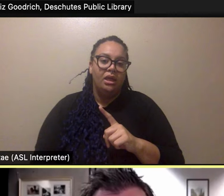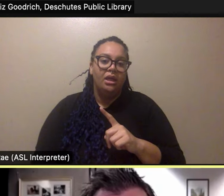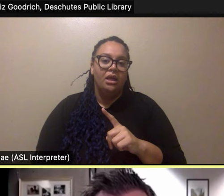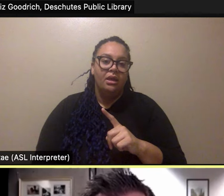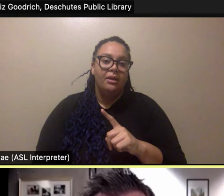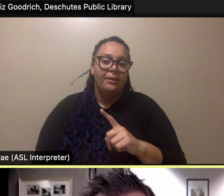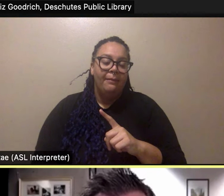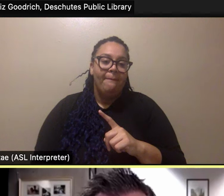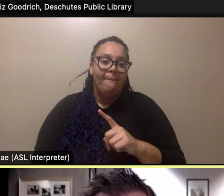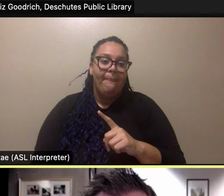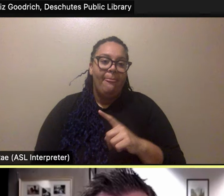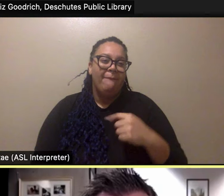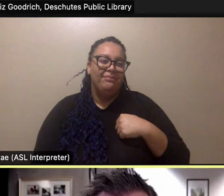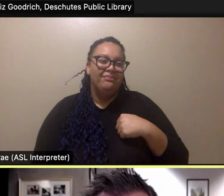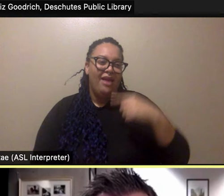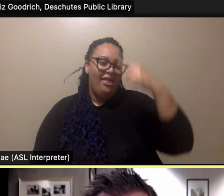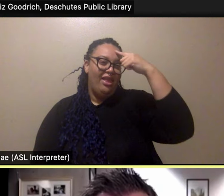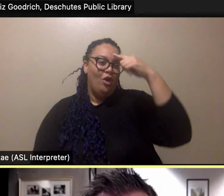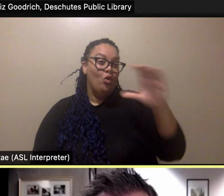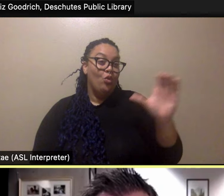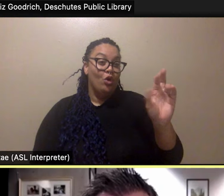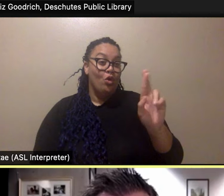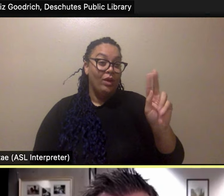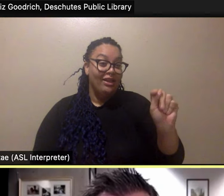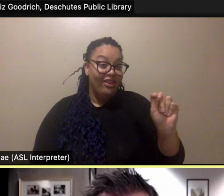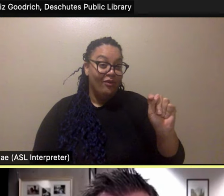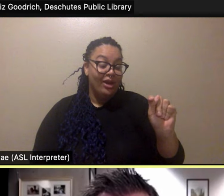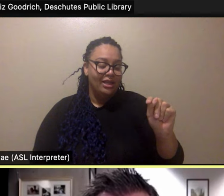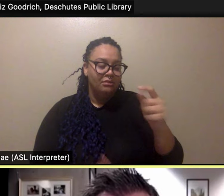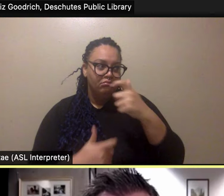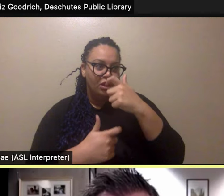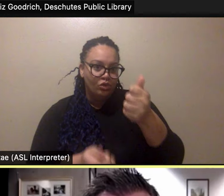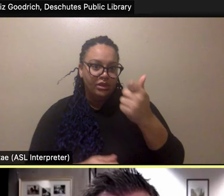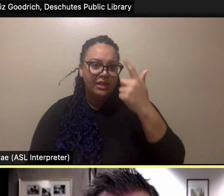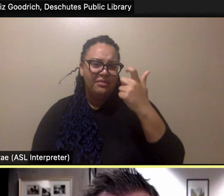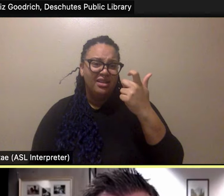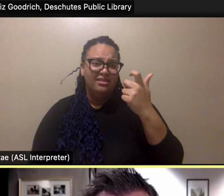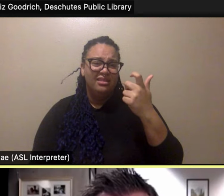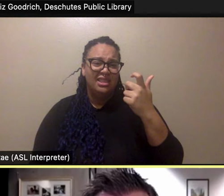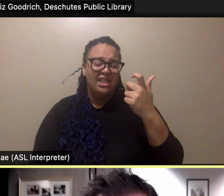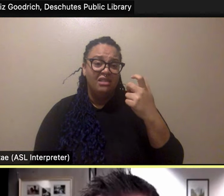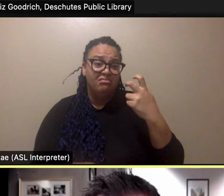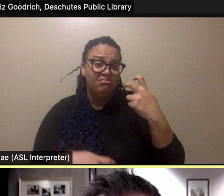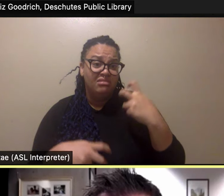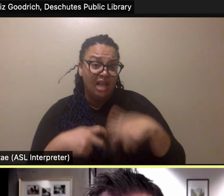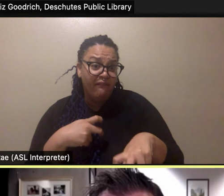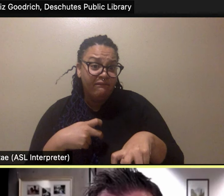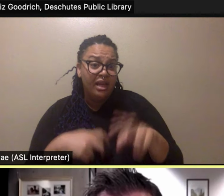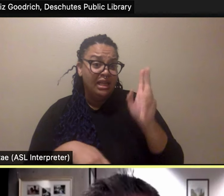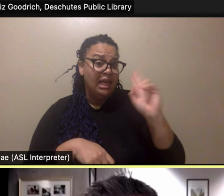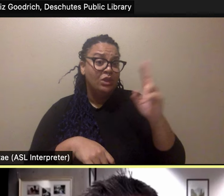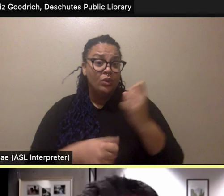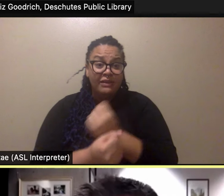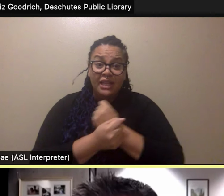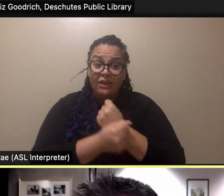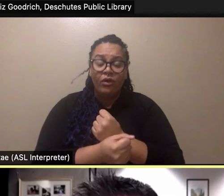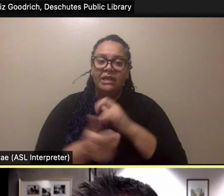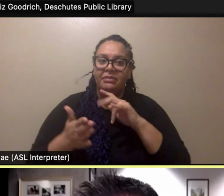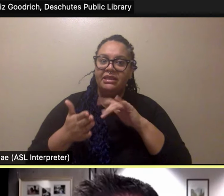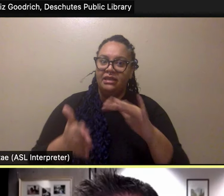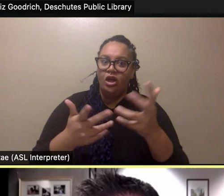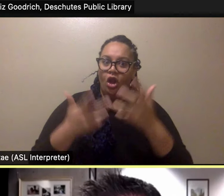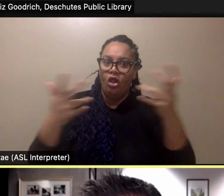I find the whole critical race theory stuff really fascinating because it's stuff that's been, the history of slavery has been studied considerably in